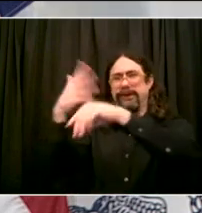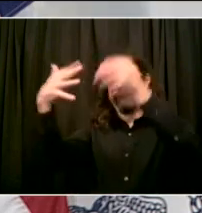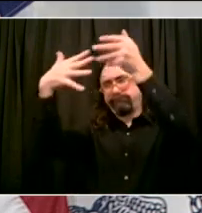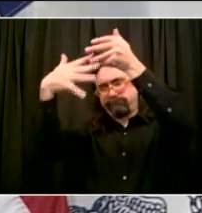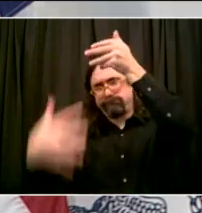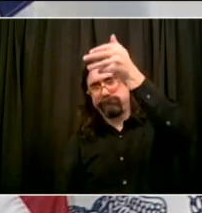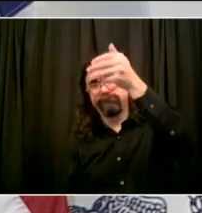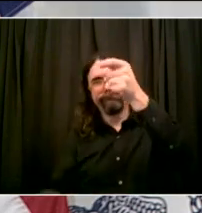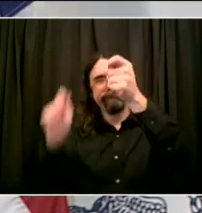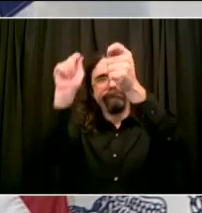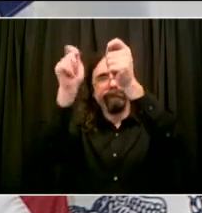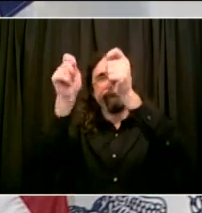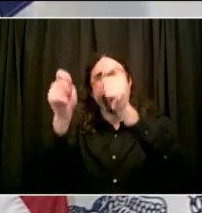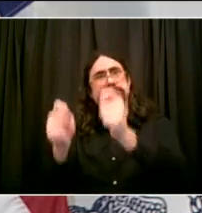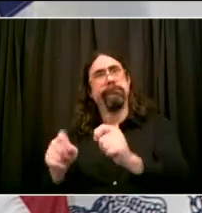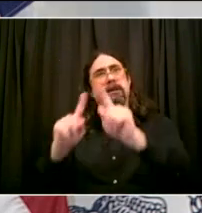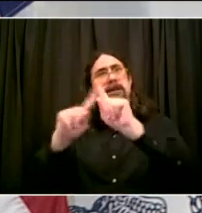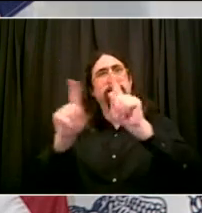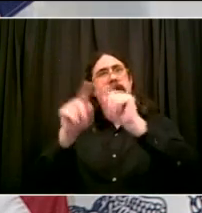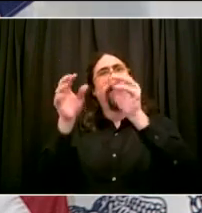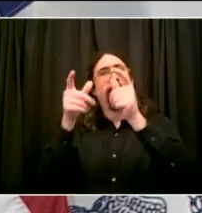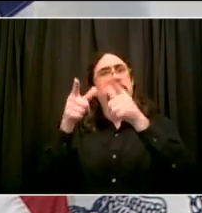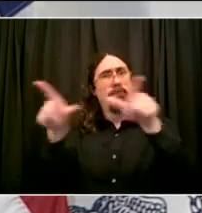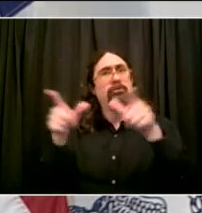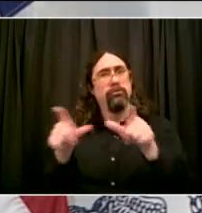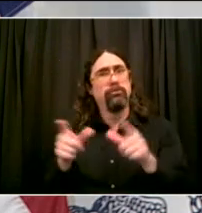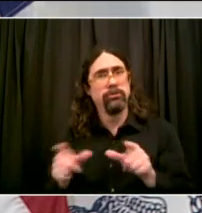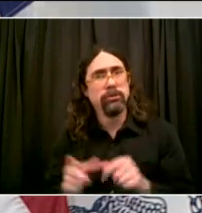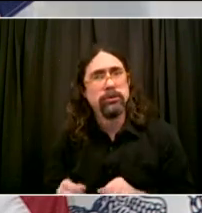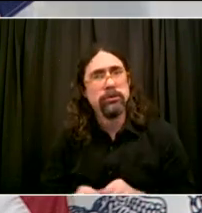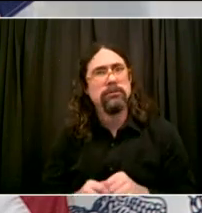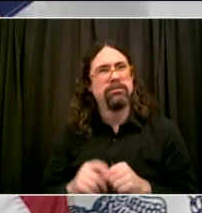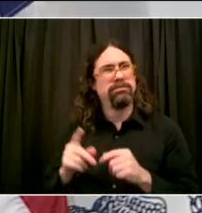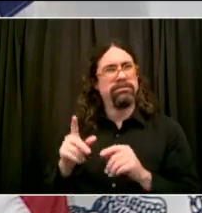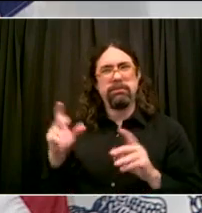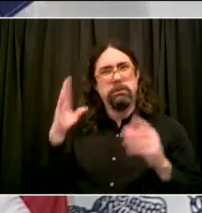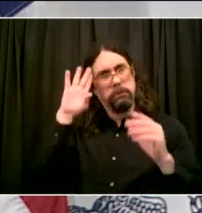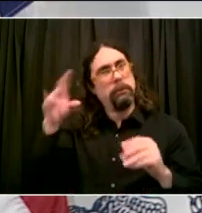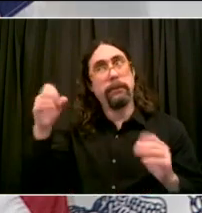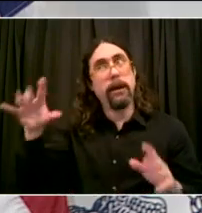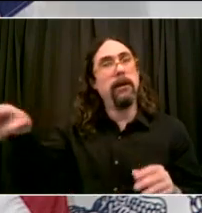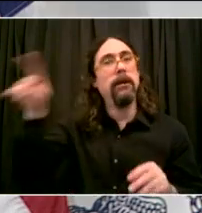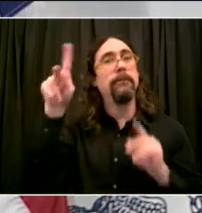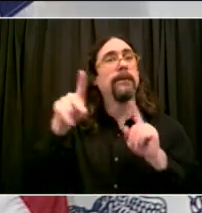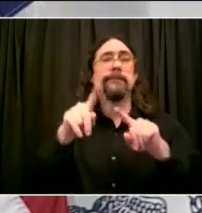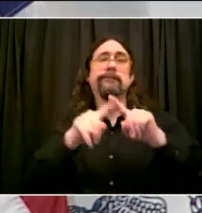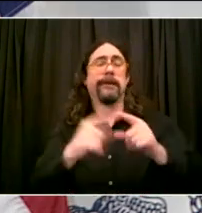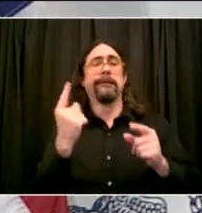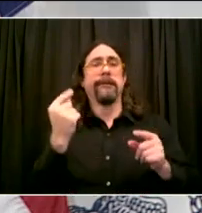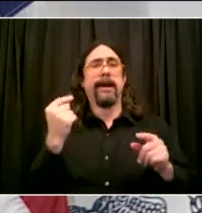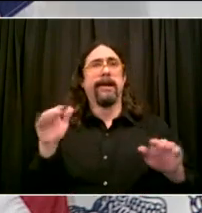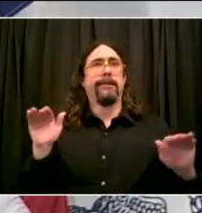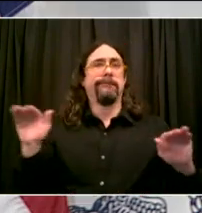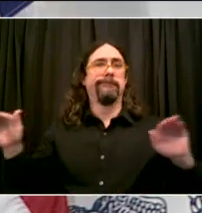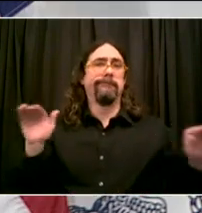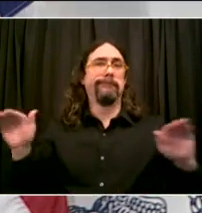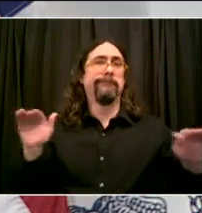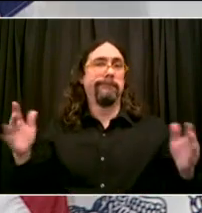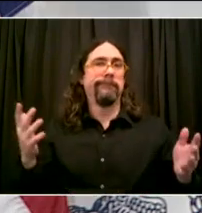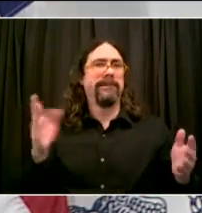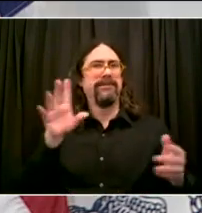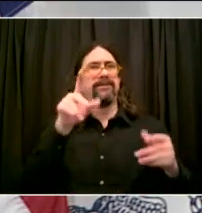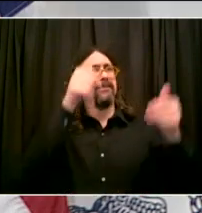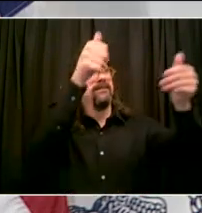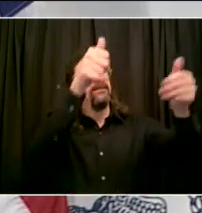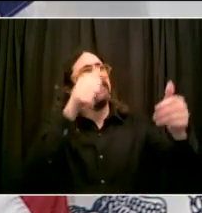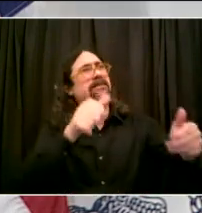media in different languages. It takes all of that, and then it does take some time. And I still contend that the number one factor here, Henry, is supply, because